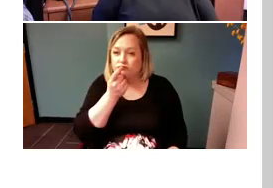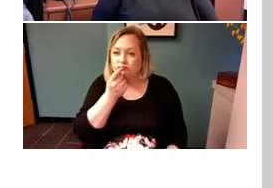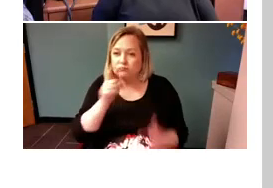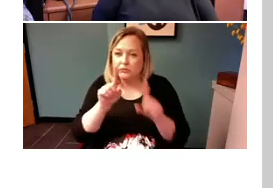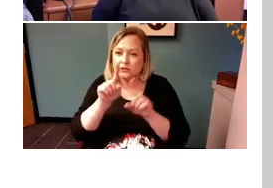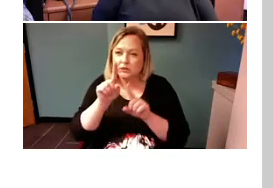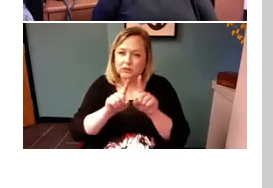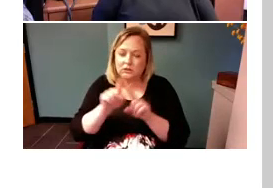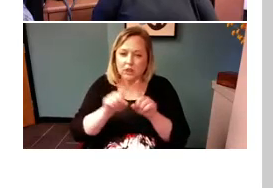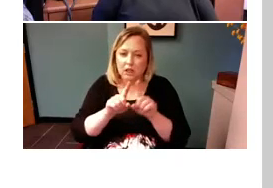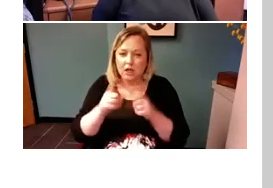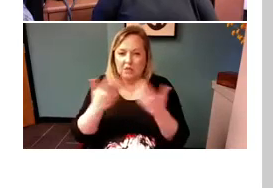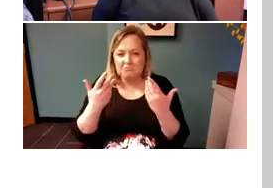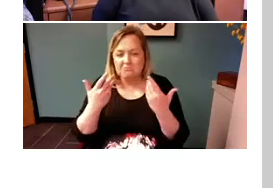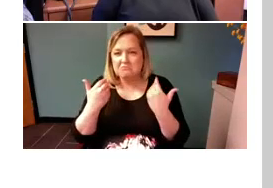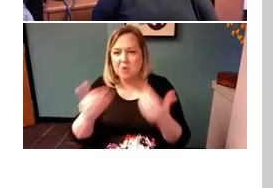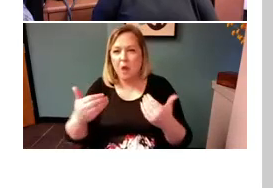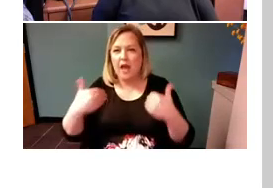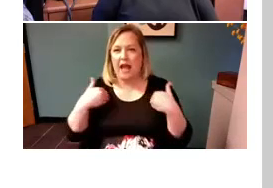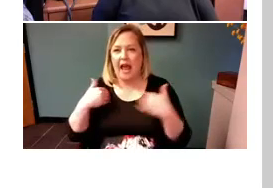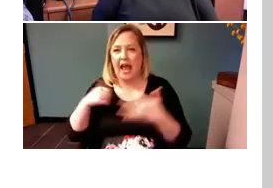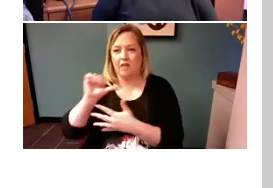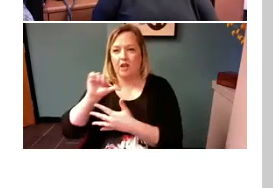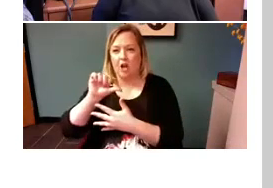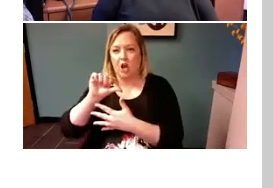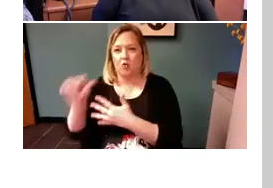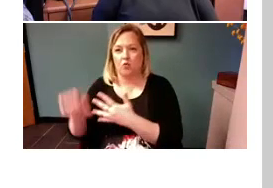let's have an array int arr of 4,